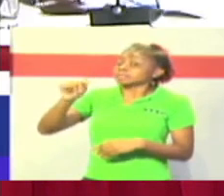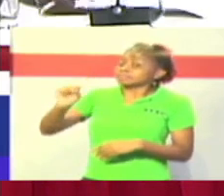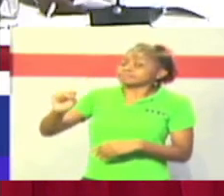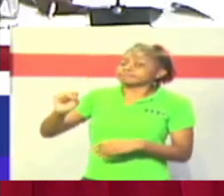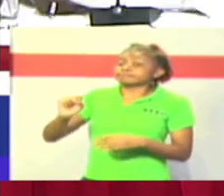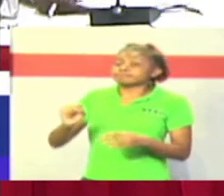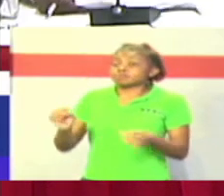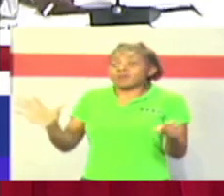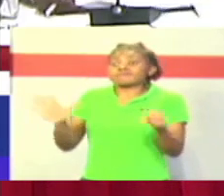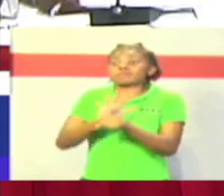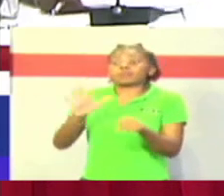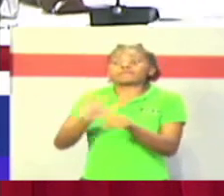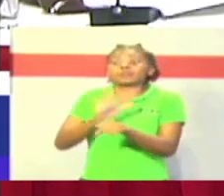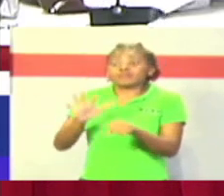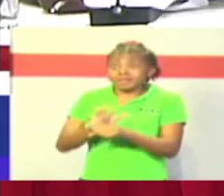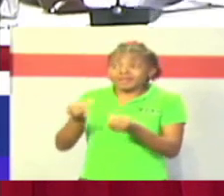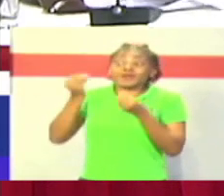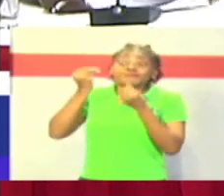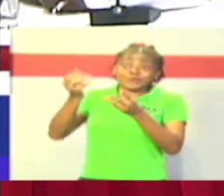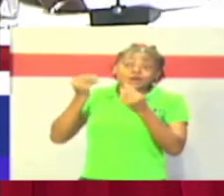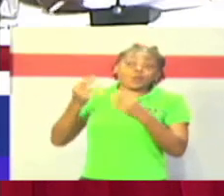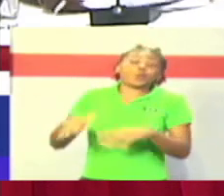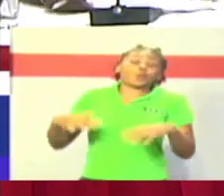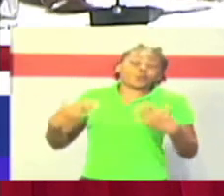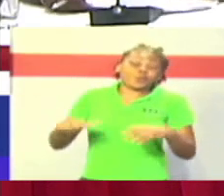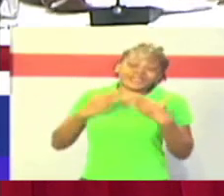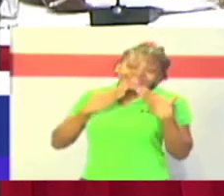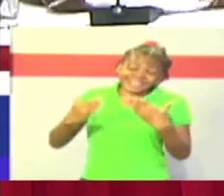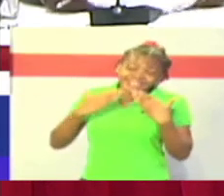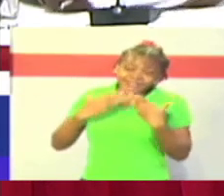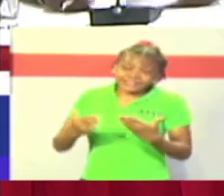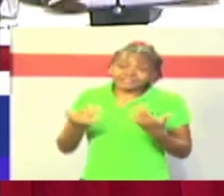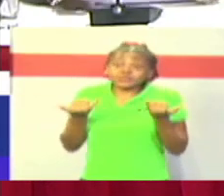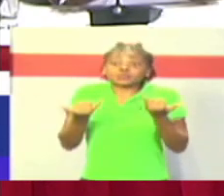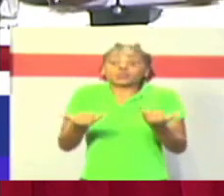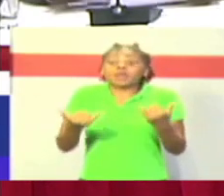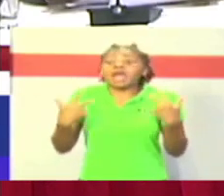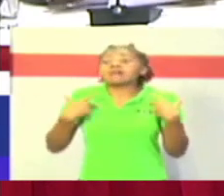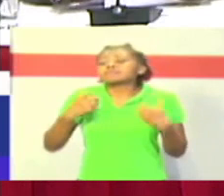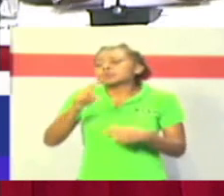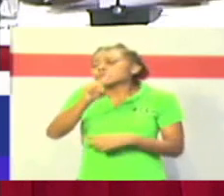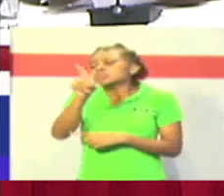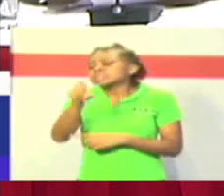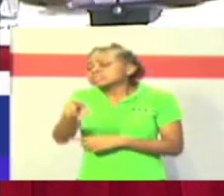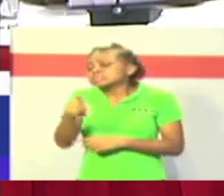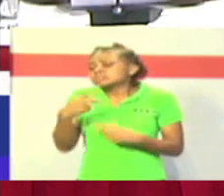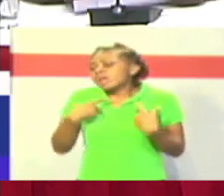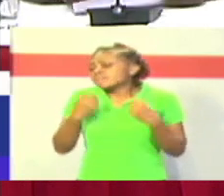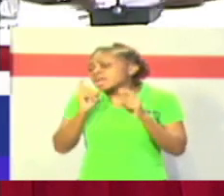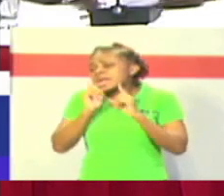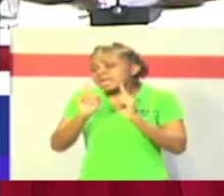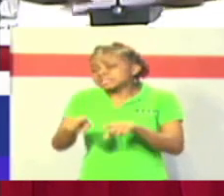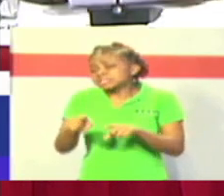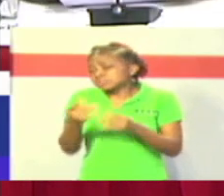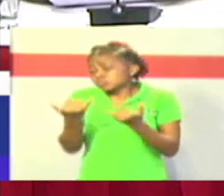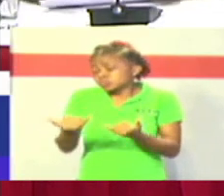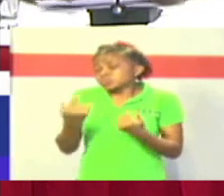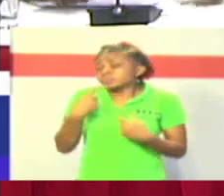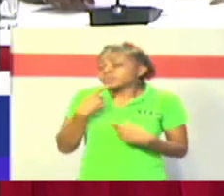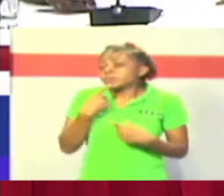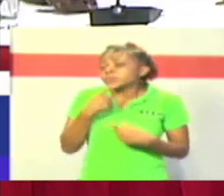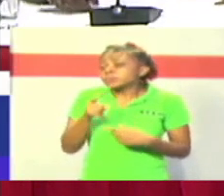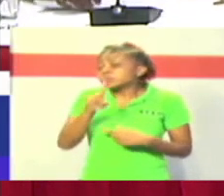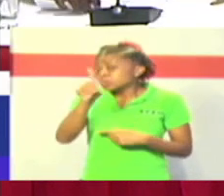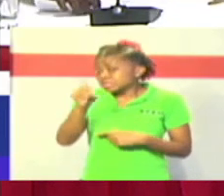update. As we move into our question and answer segment, our media representatives are reminded to state your name